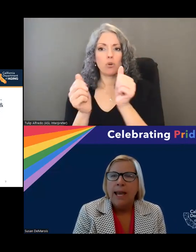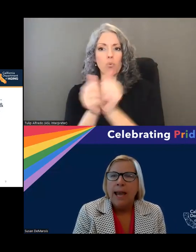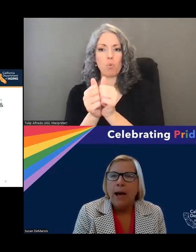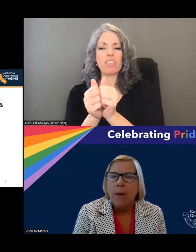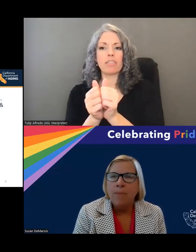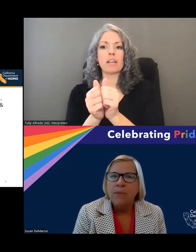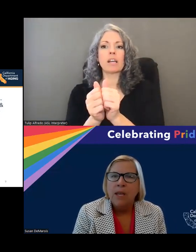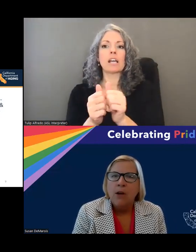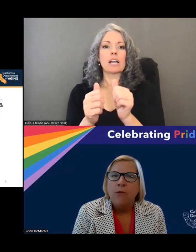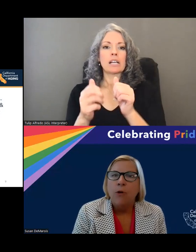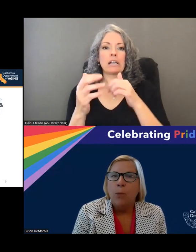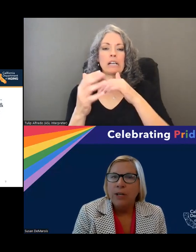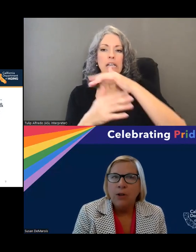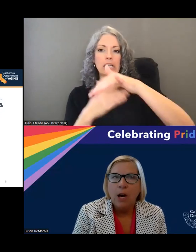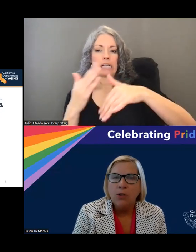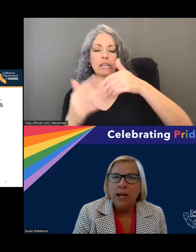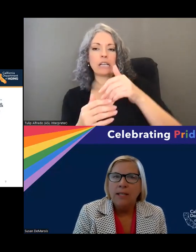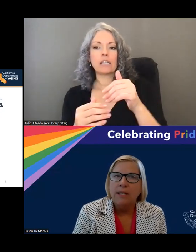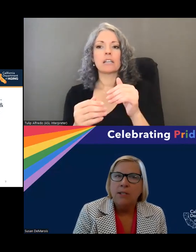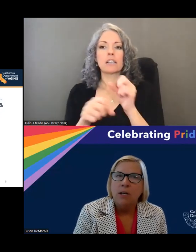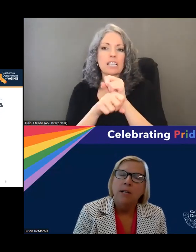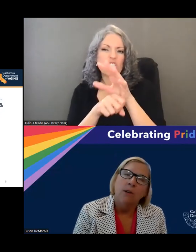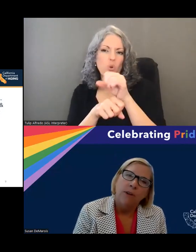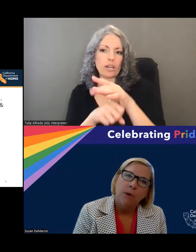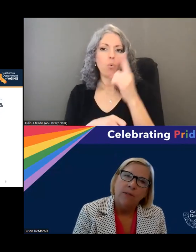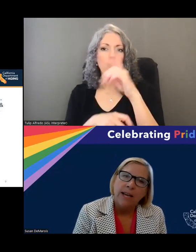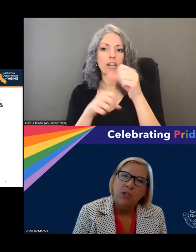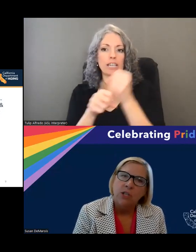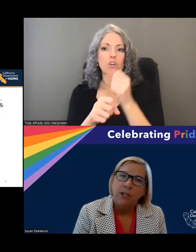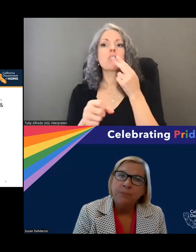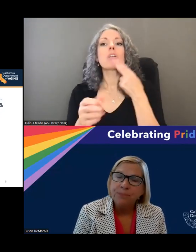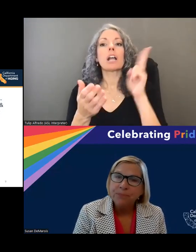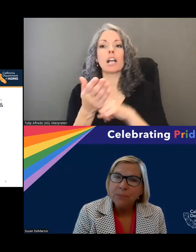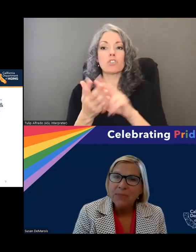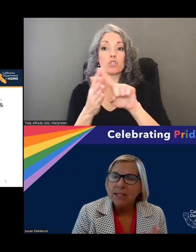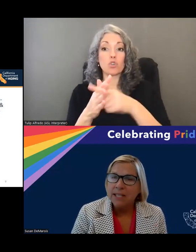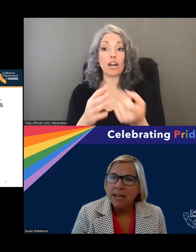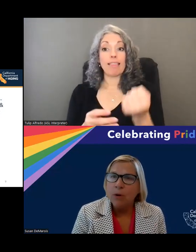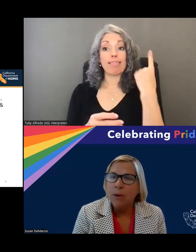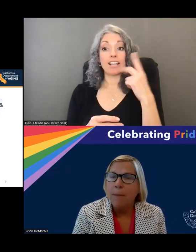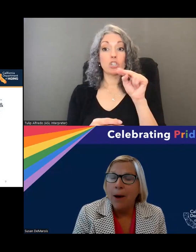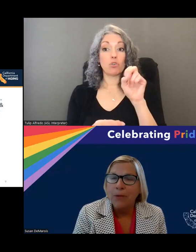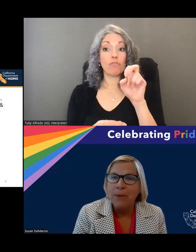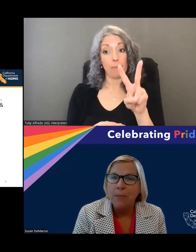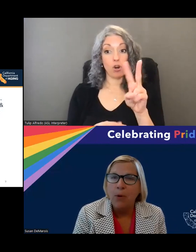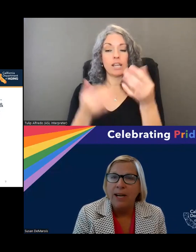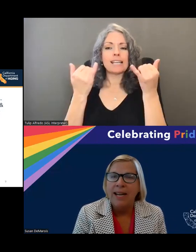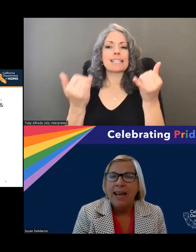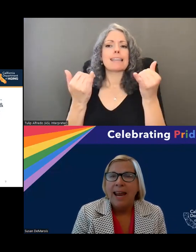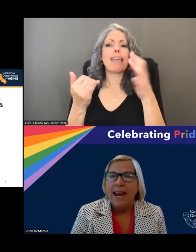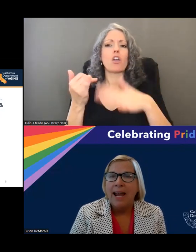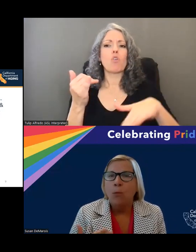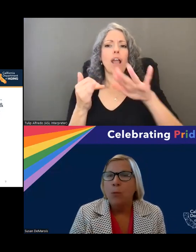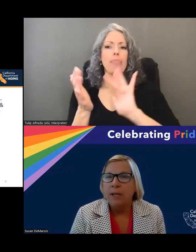consulting for a one-year contract that started in November of last year. Today, we're at about the